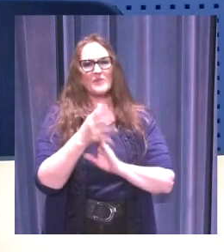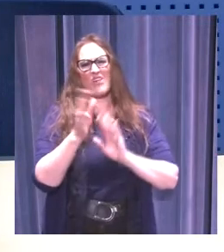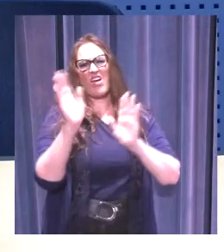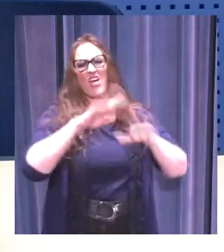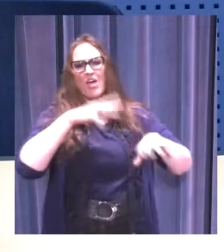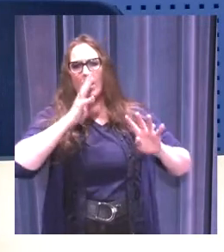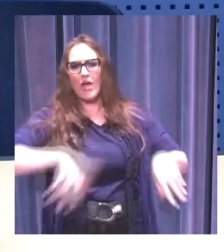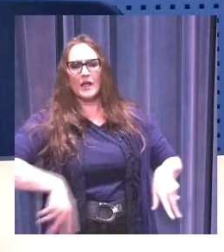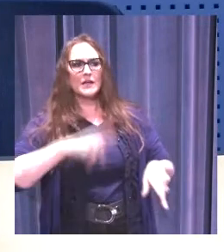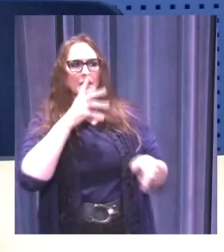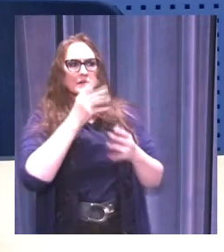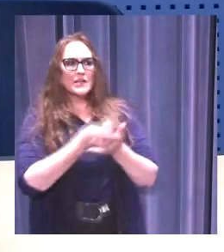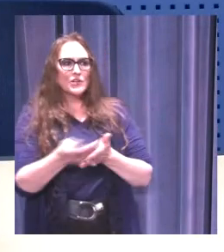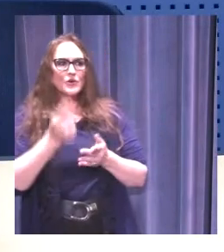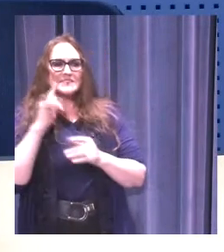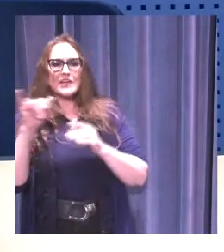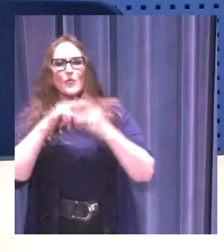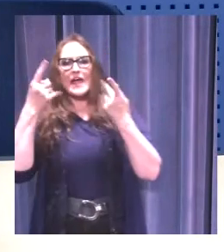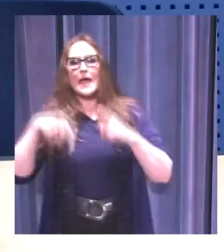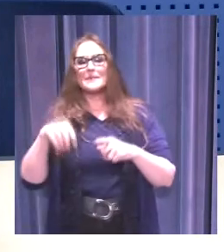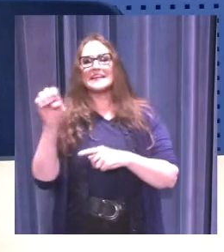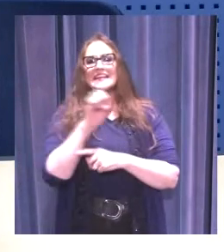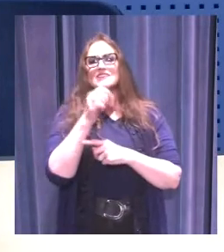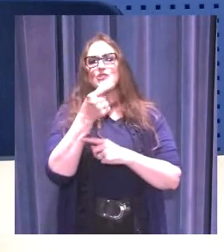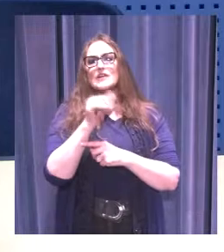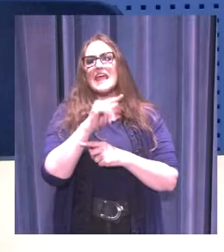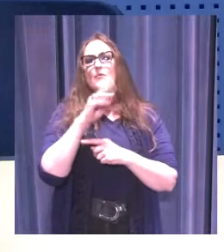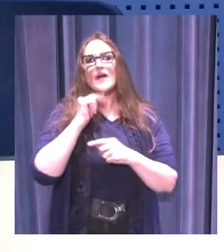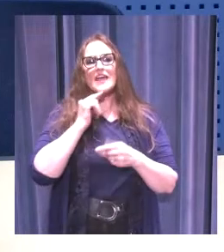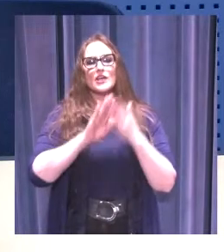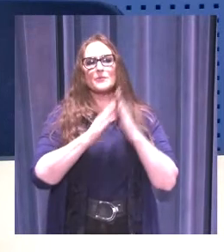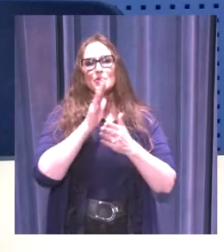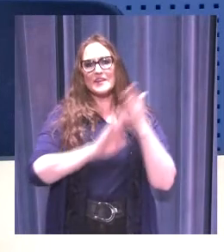closure occurring, such as what happened at Eastern Gateway Community College in